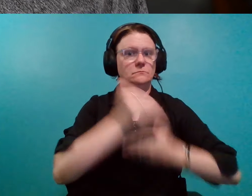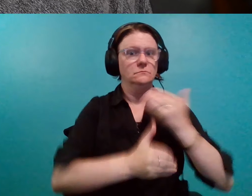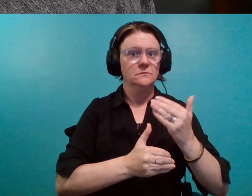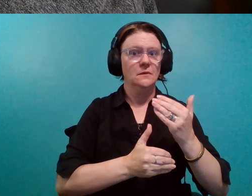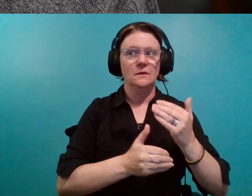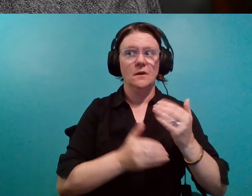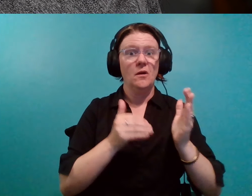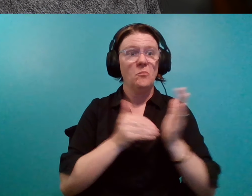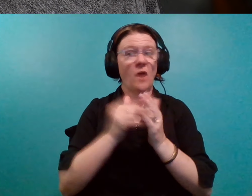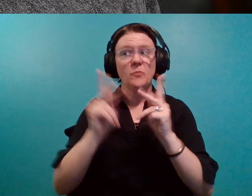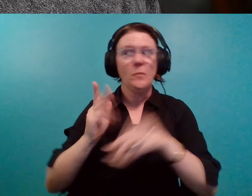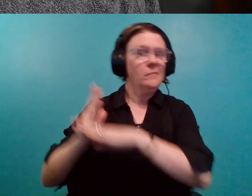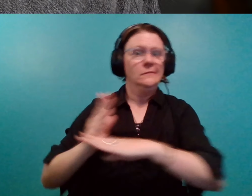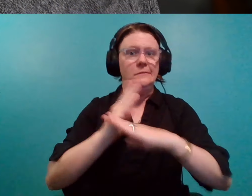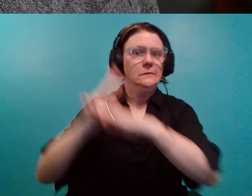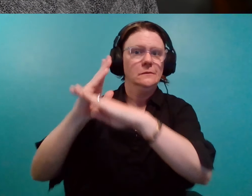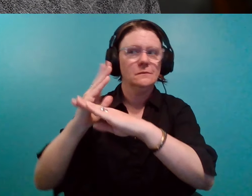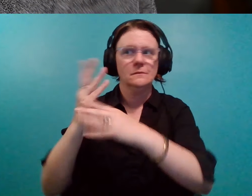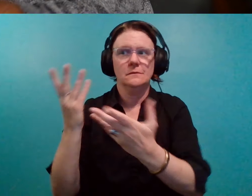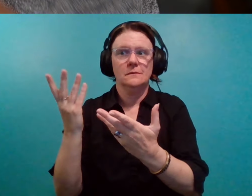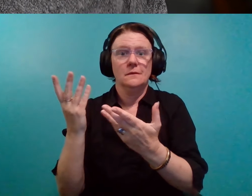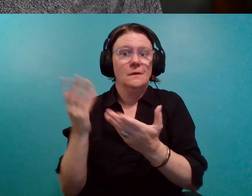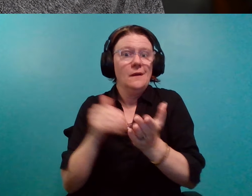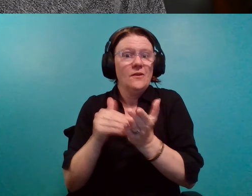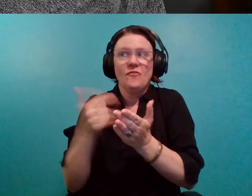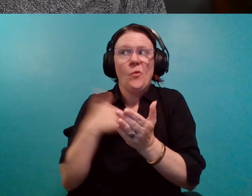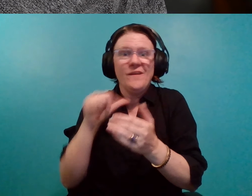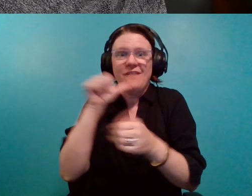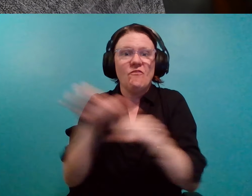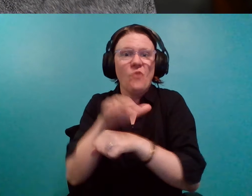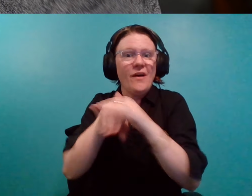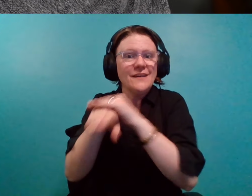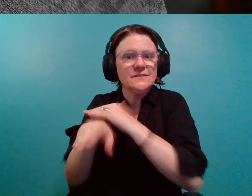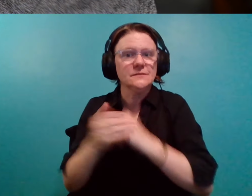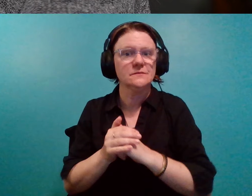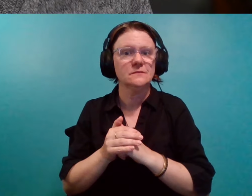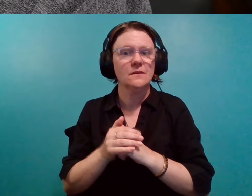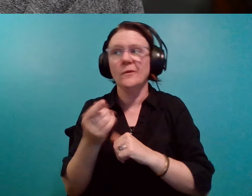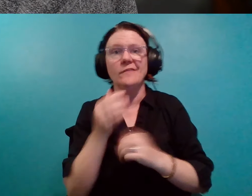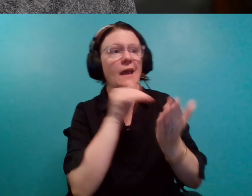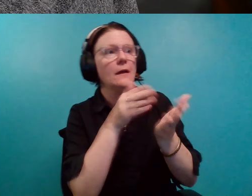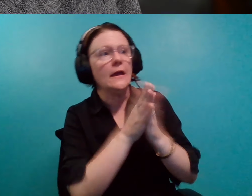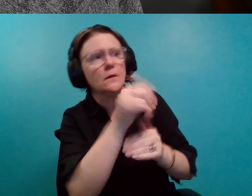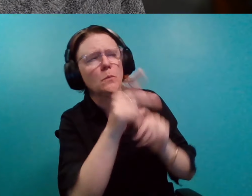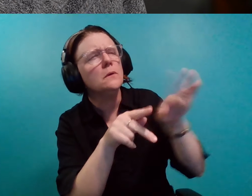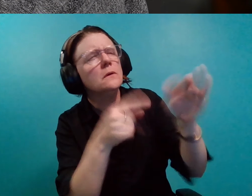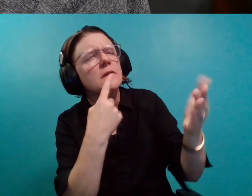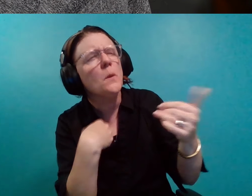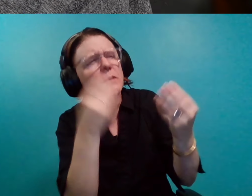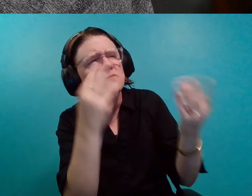puts a barrier up for us. We can't keep up. We don't know what's going on. We have to go to someone else to get the